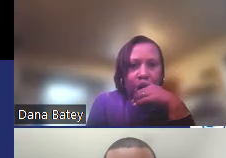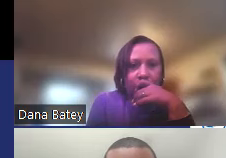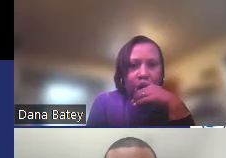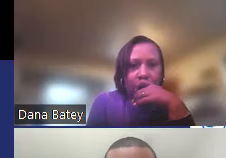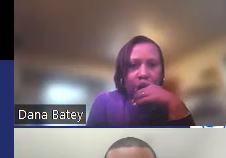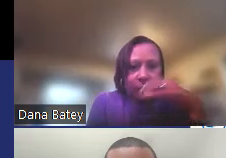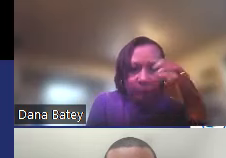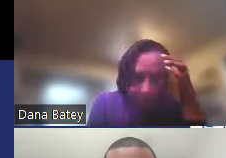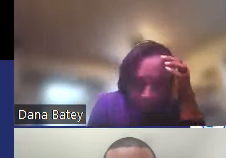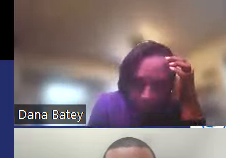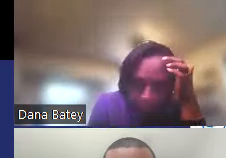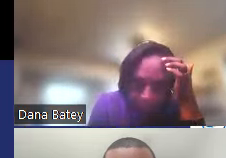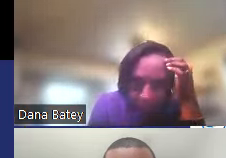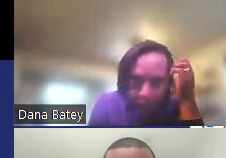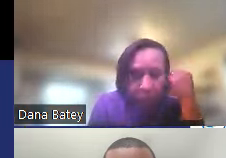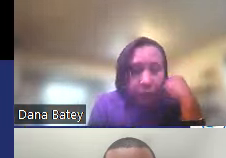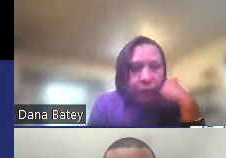that the